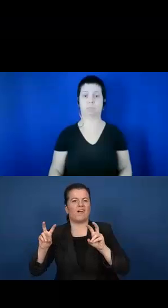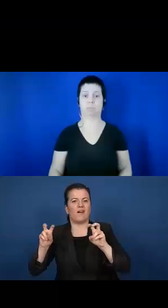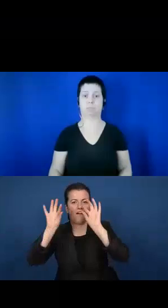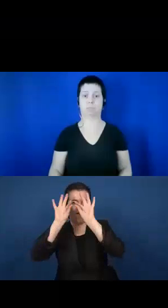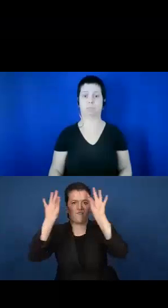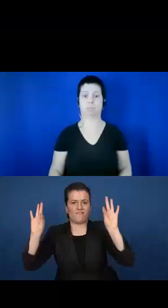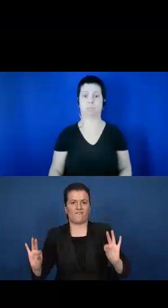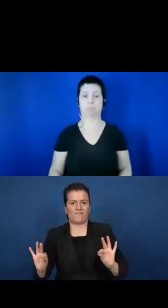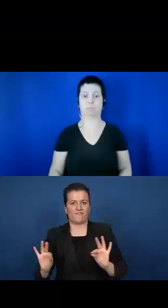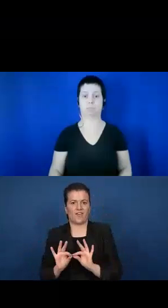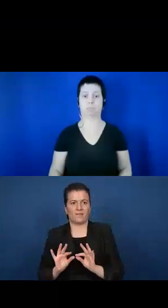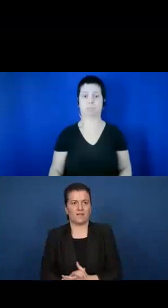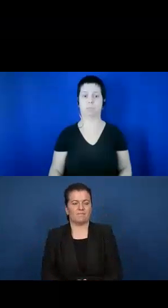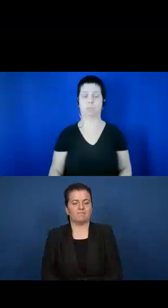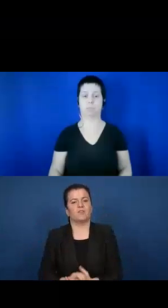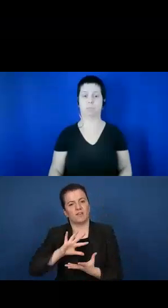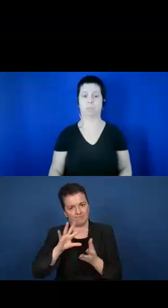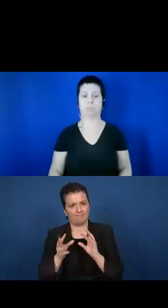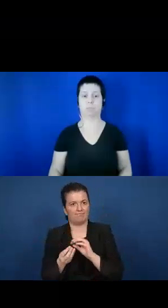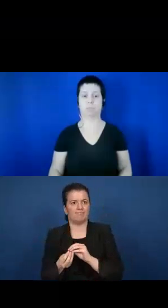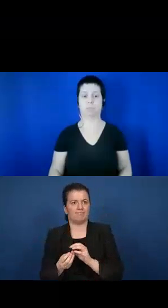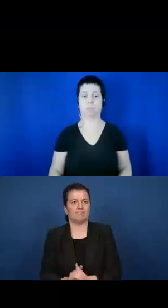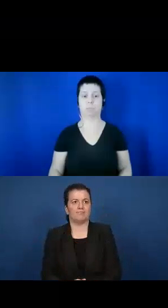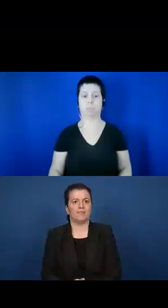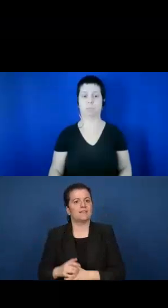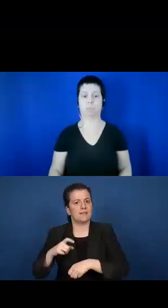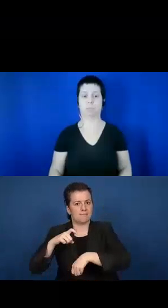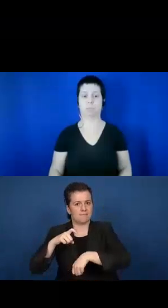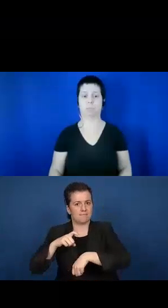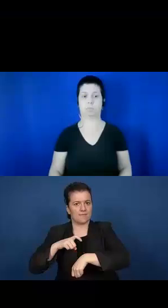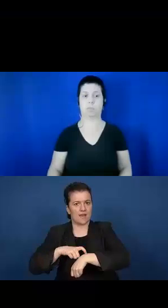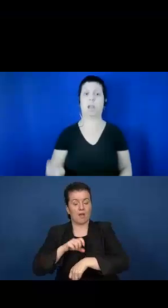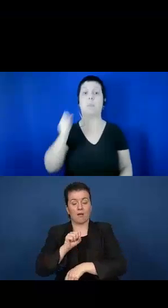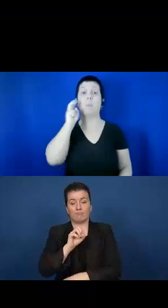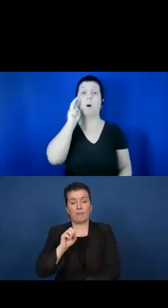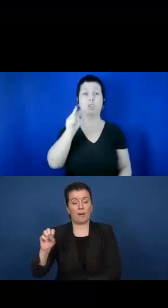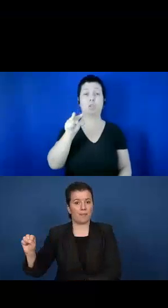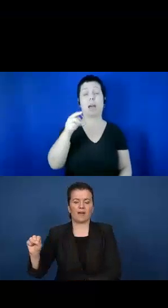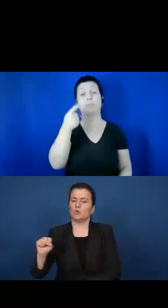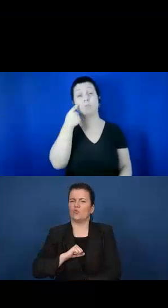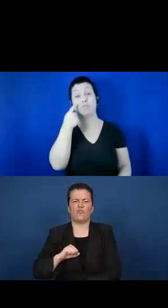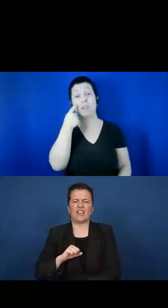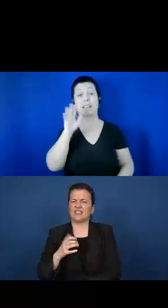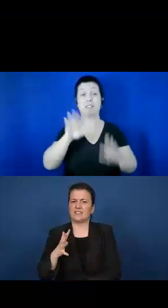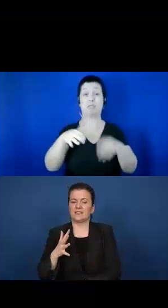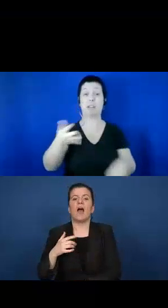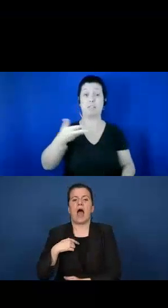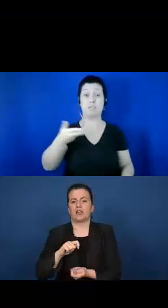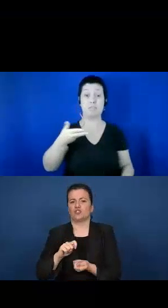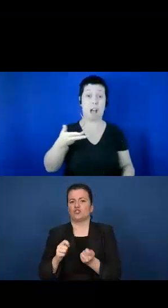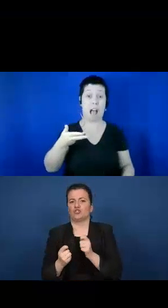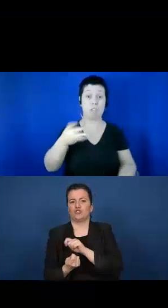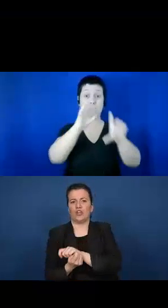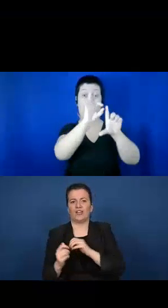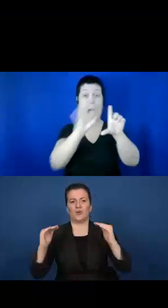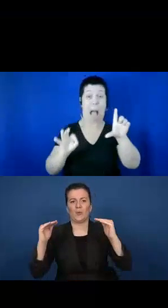Looking back, we might decide that the timing of activation is just too fast. That's not a problem. With this app, we